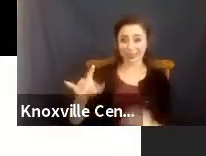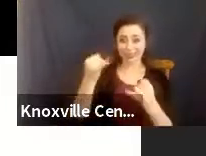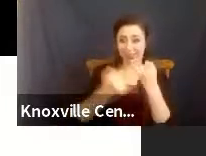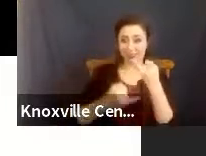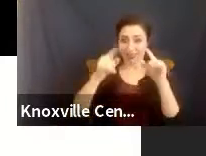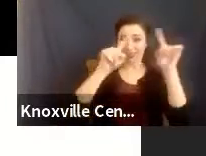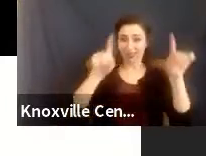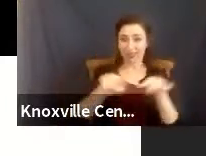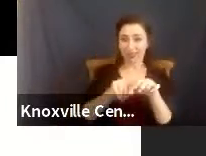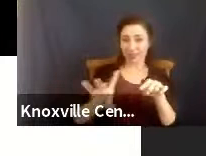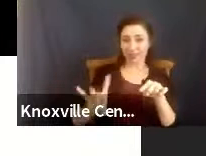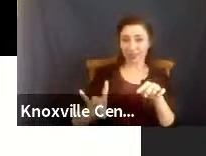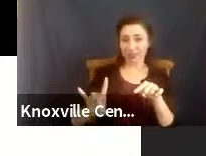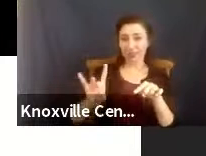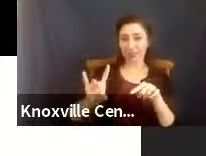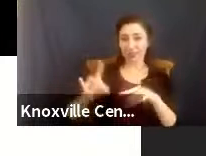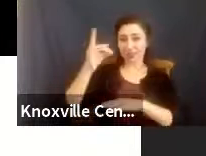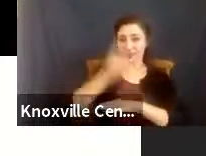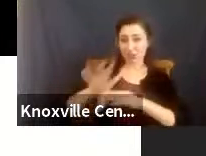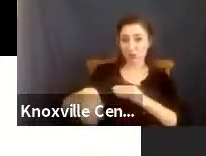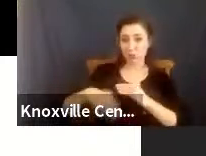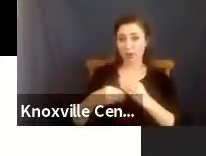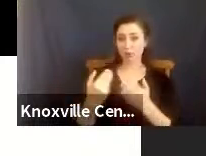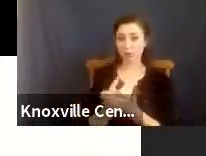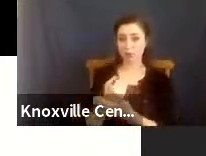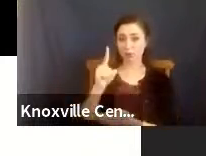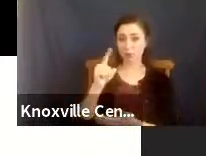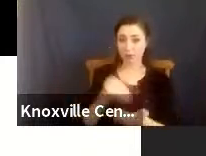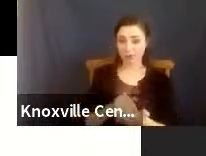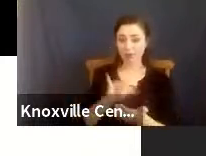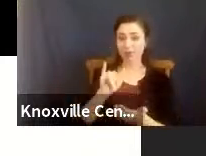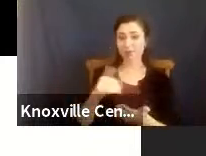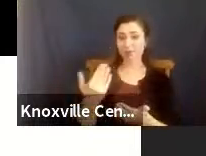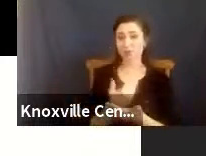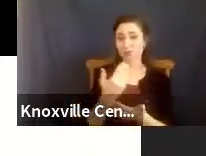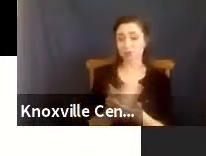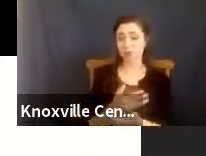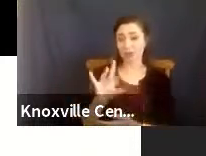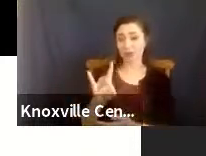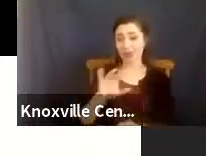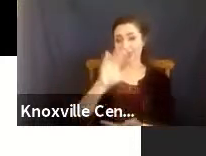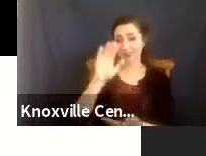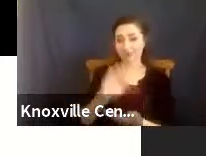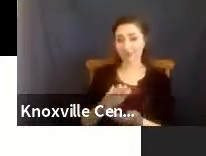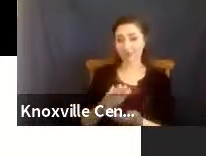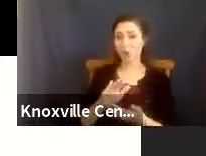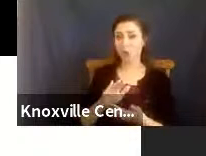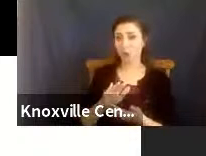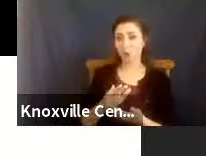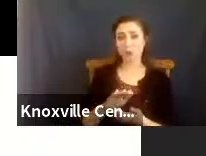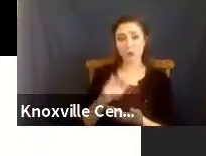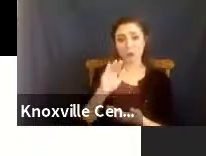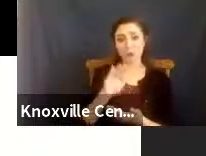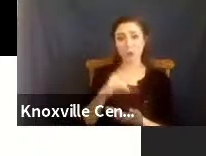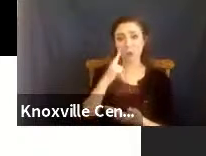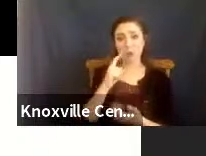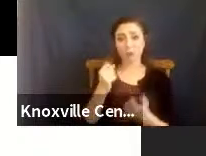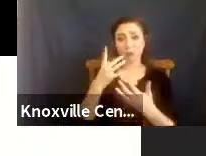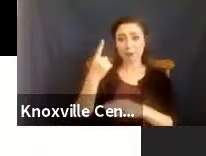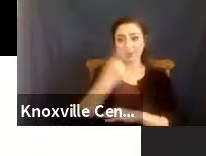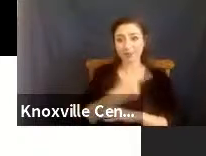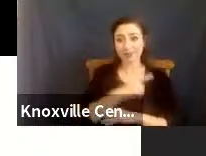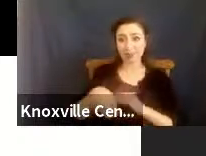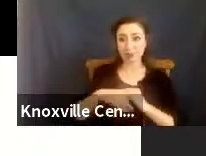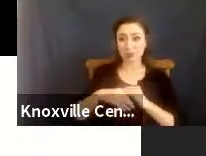add the next 1,000. So that's a new bar from last week, and 8 is as low as we've been for the number of days to